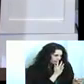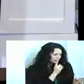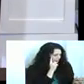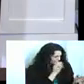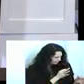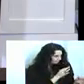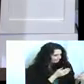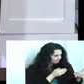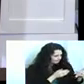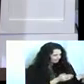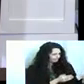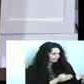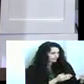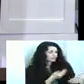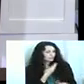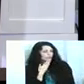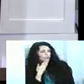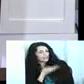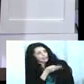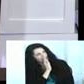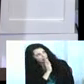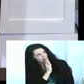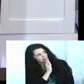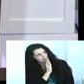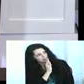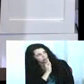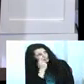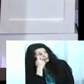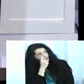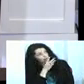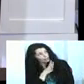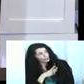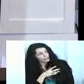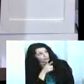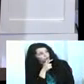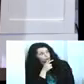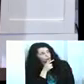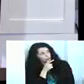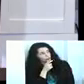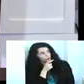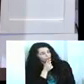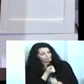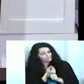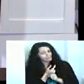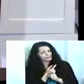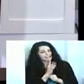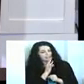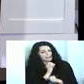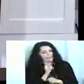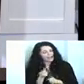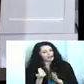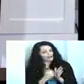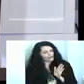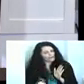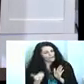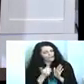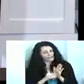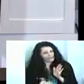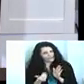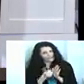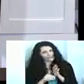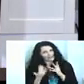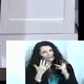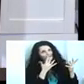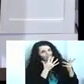for women who speak back over and over again, even when we're told that